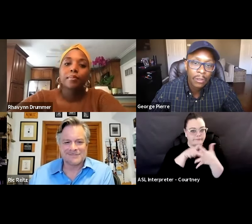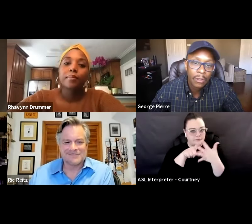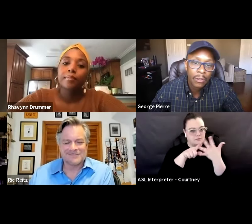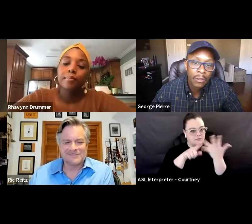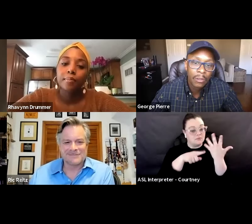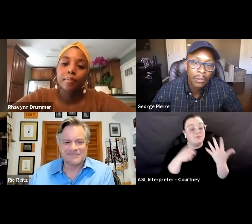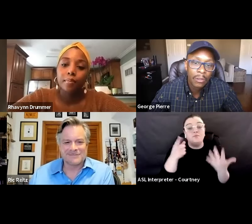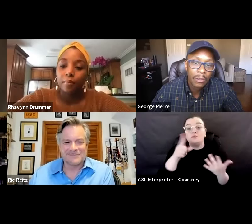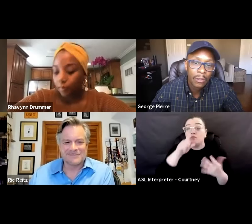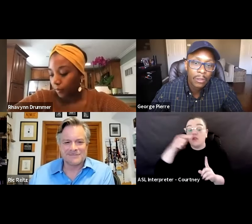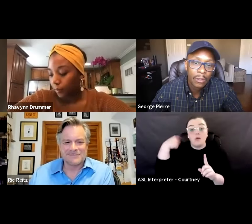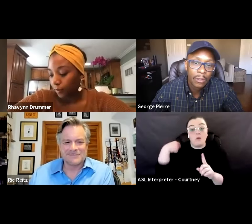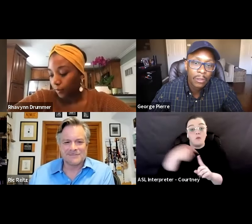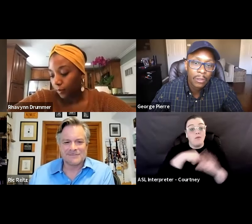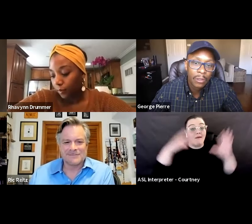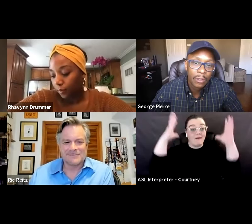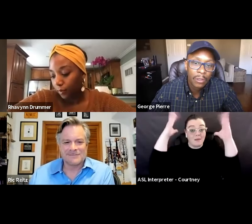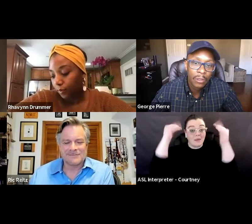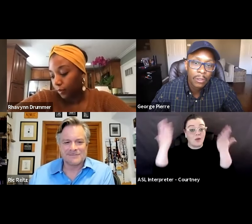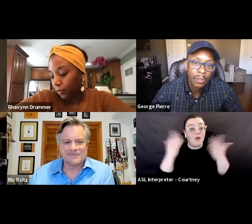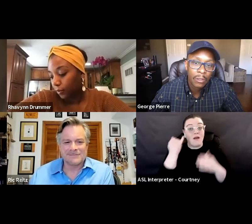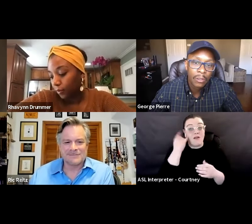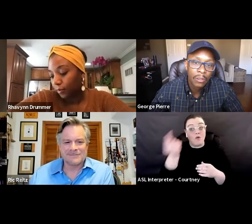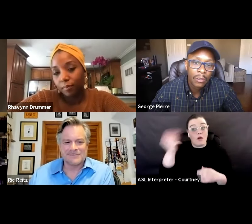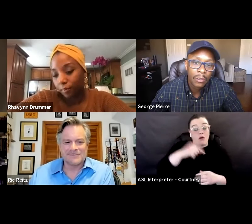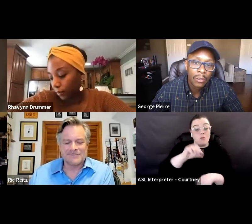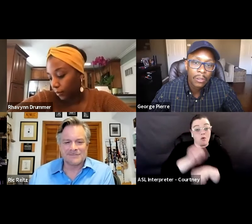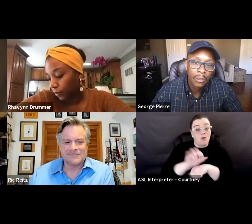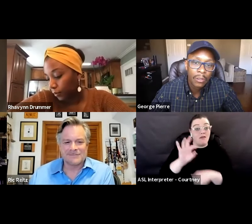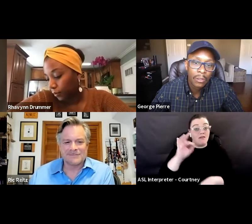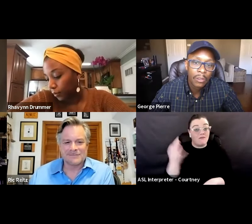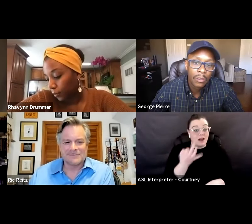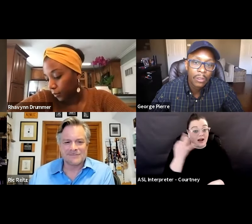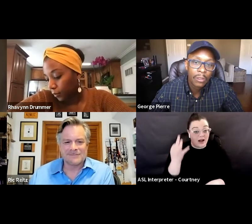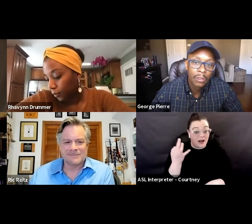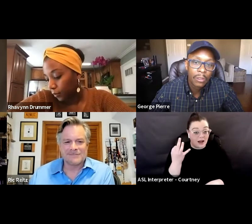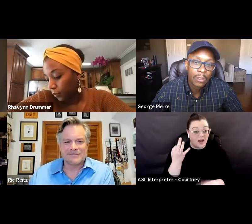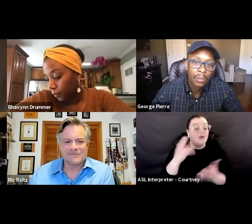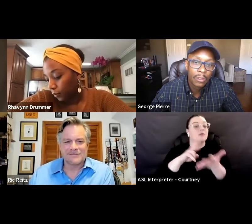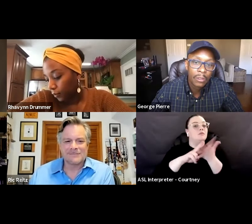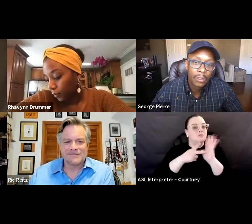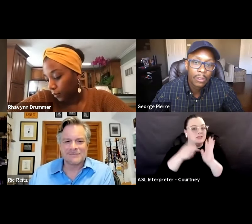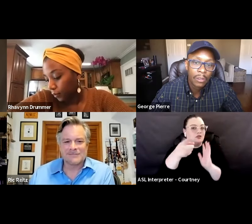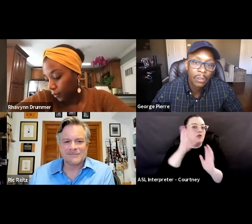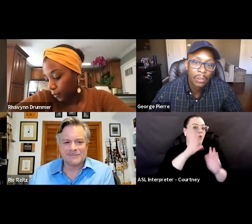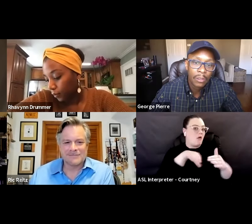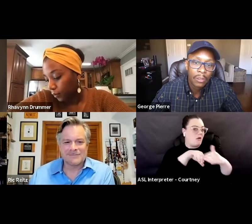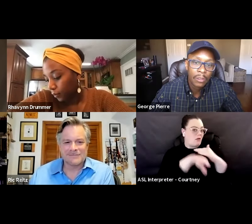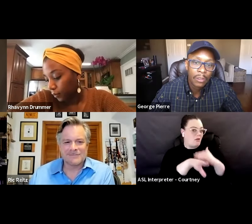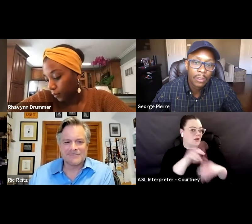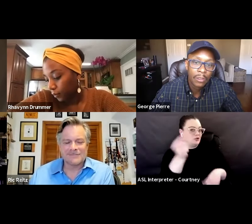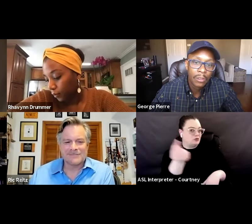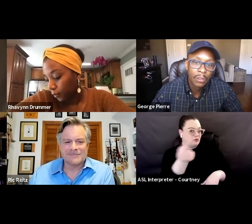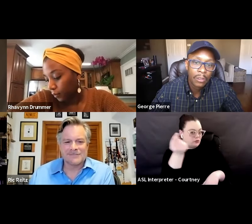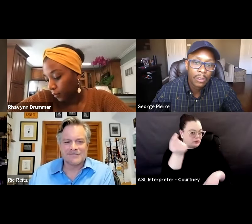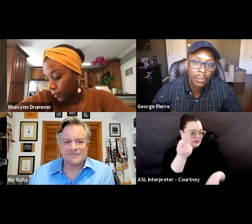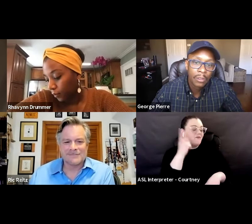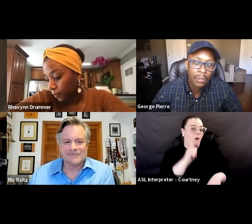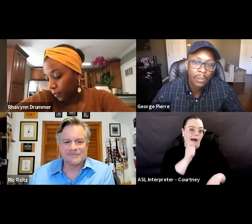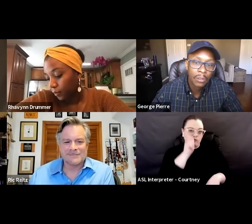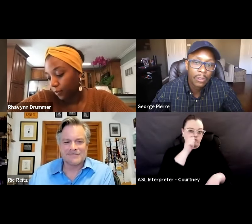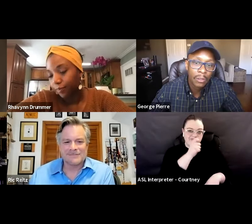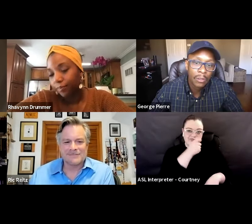expected is if you're going to work on a Friday, then what's expected is you're going to go on a Tuesday to get